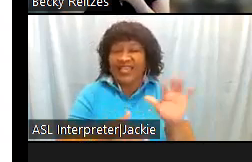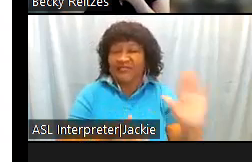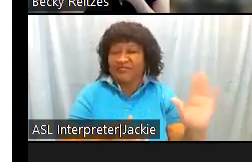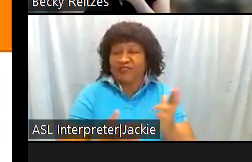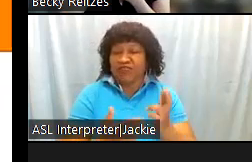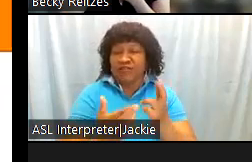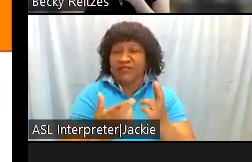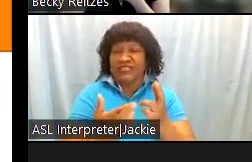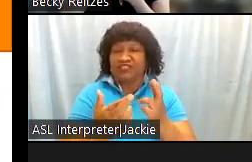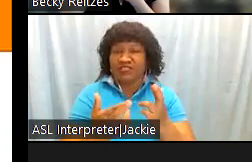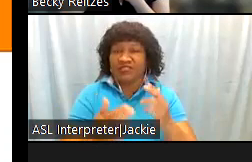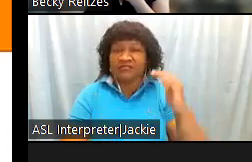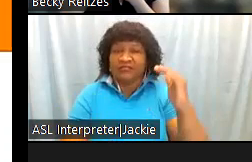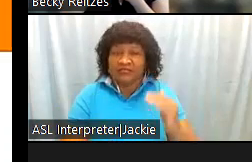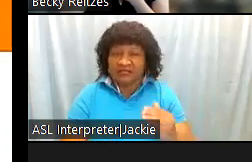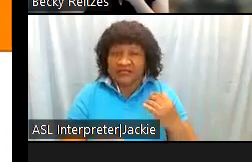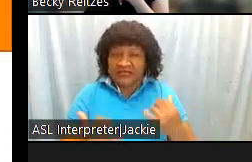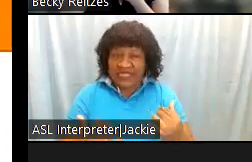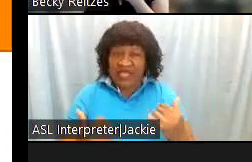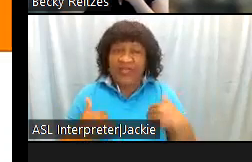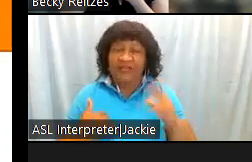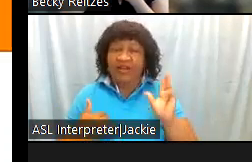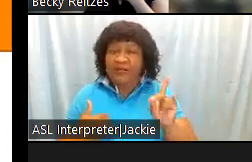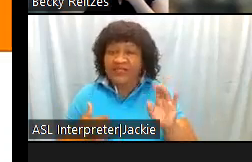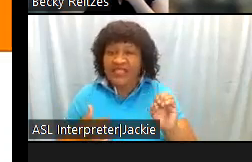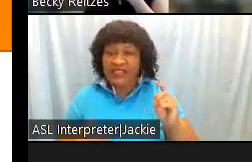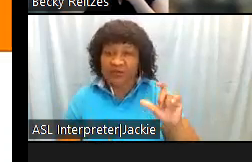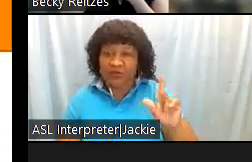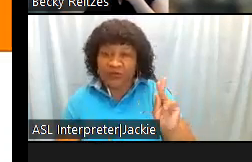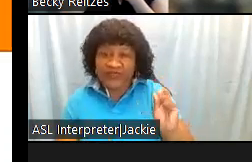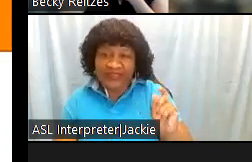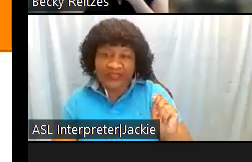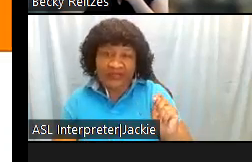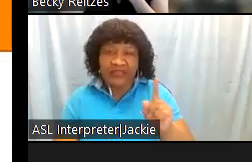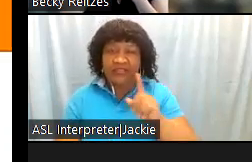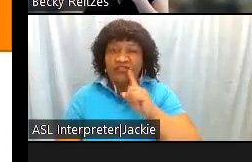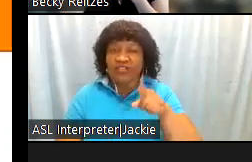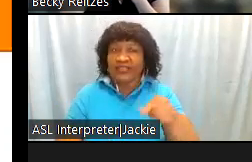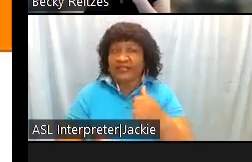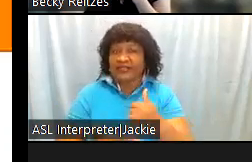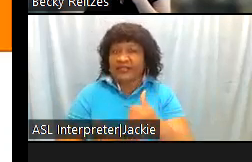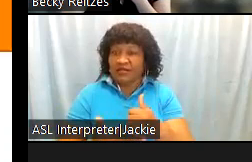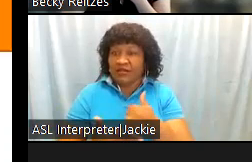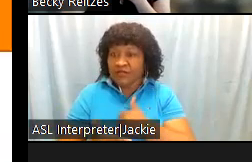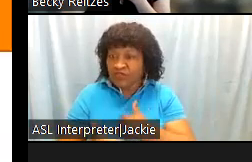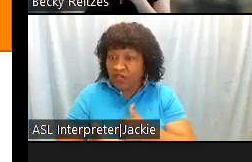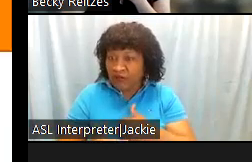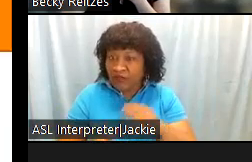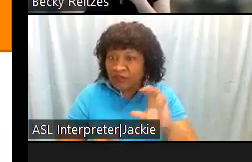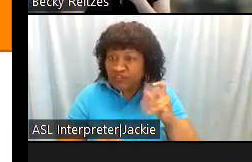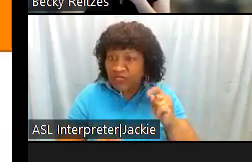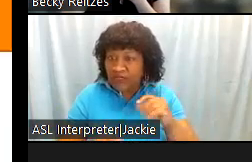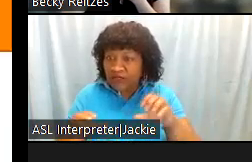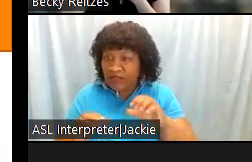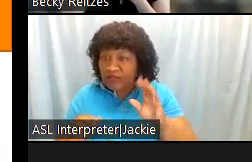recommendations, and now we do have an updated toolkit really to help. Oh, sorry. Does the